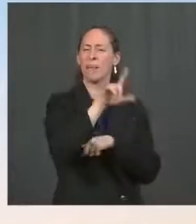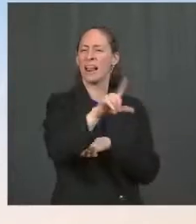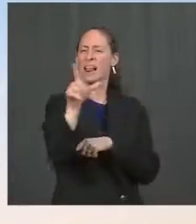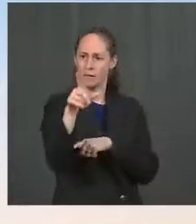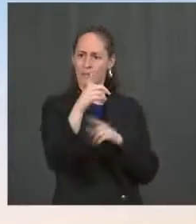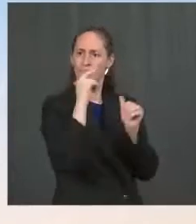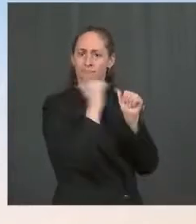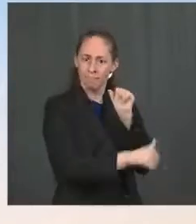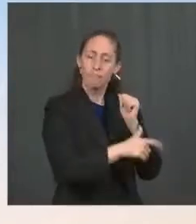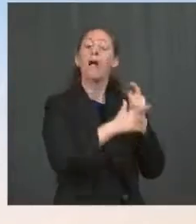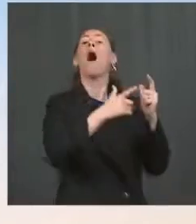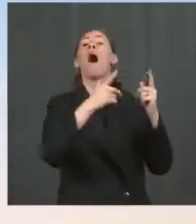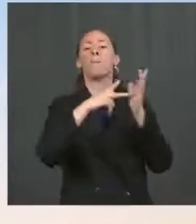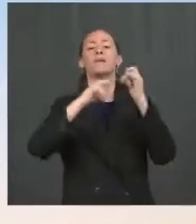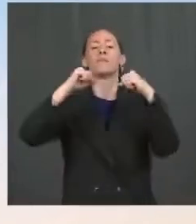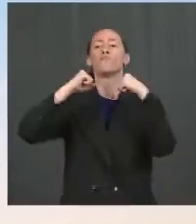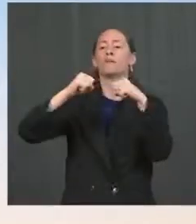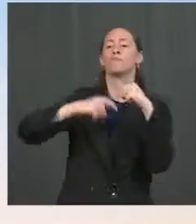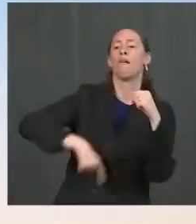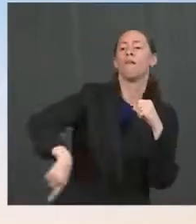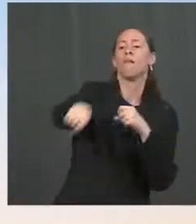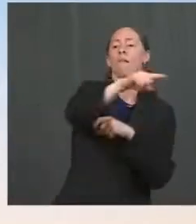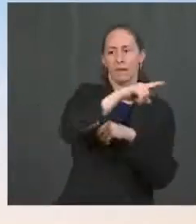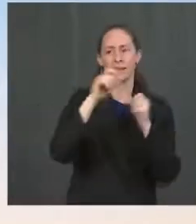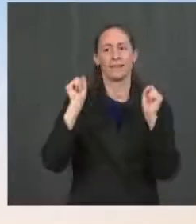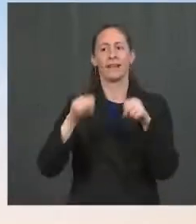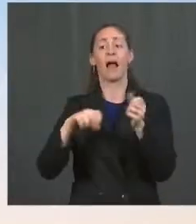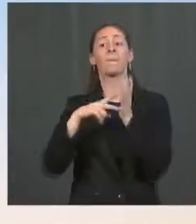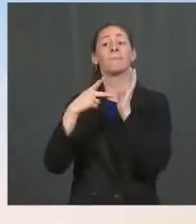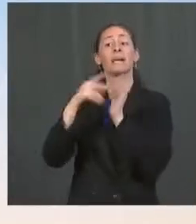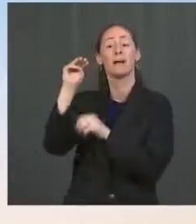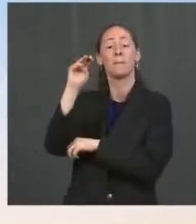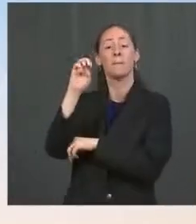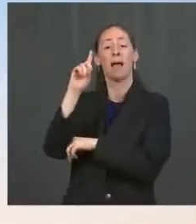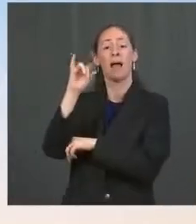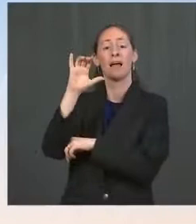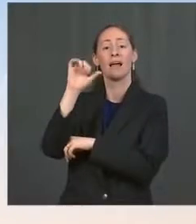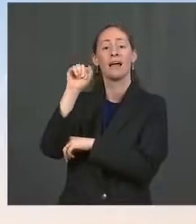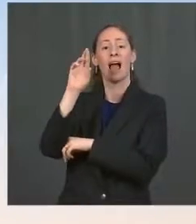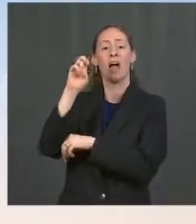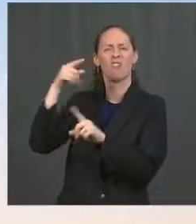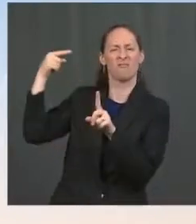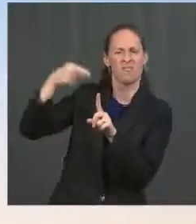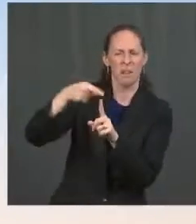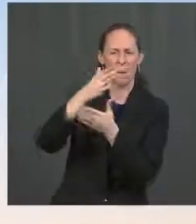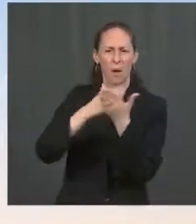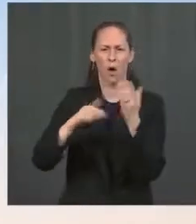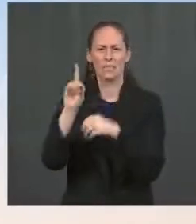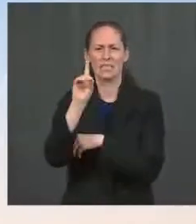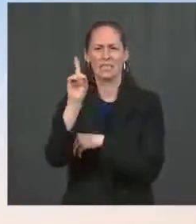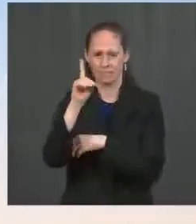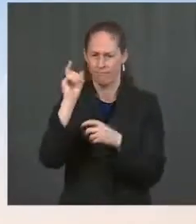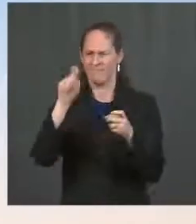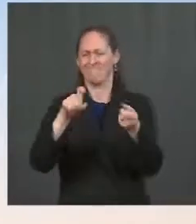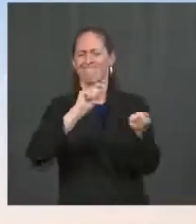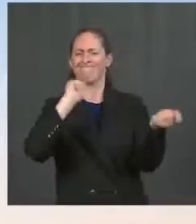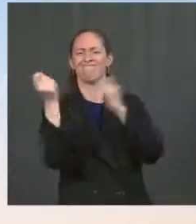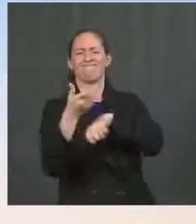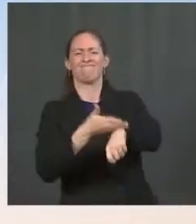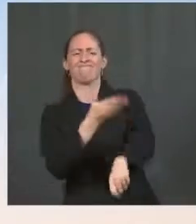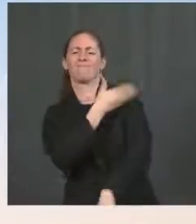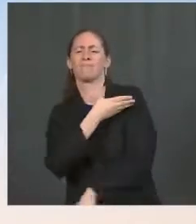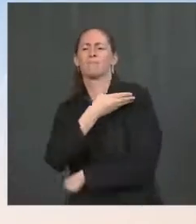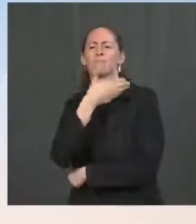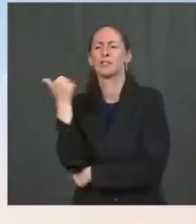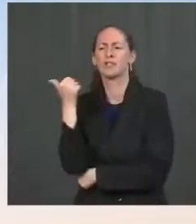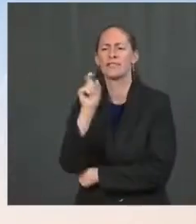Medicare Part D reform, and speeding the entry of generic drugs that will compete with expensive brand-named drugs. And Secretary Becerra will present the